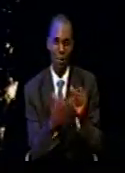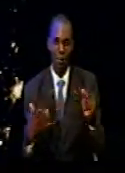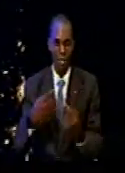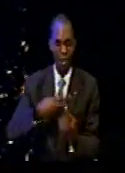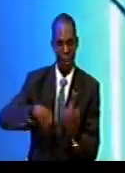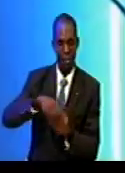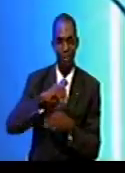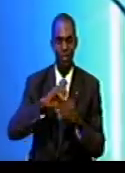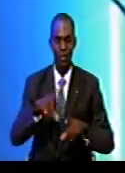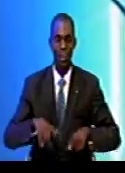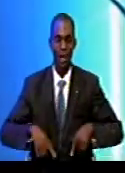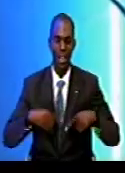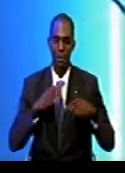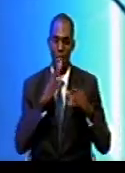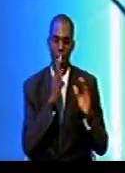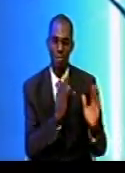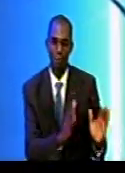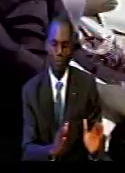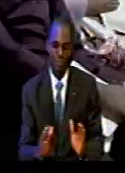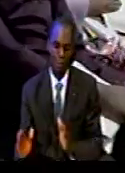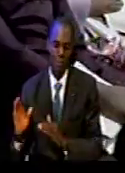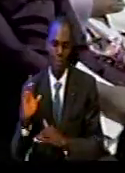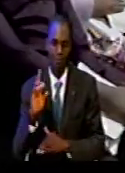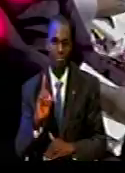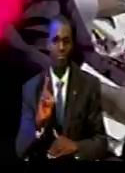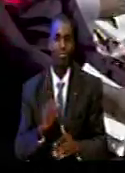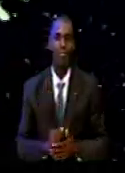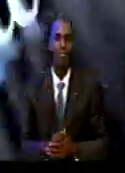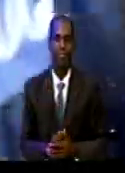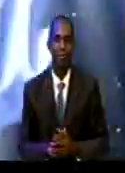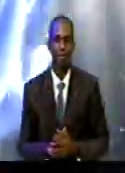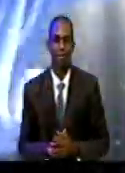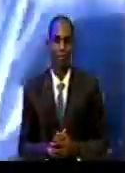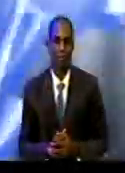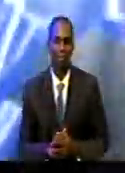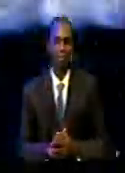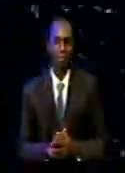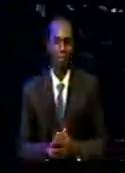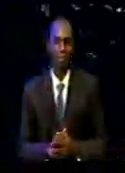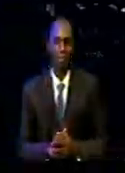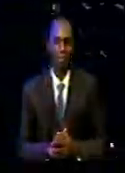your way. The Lord will turn everything around in your life. Be prepared.